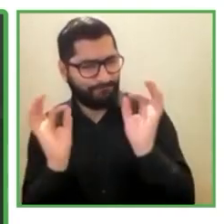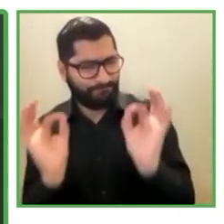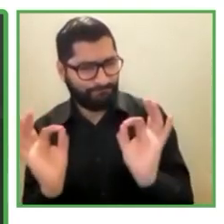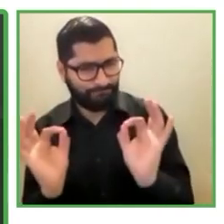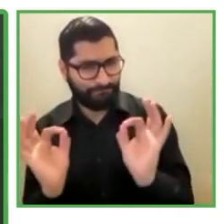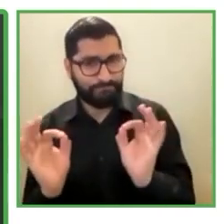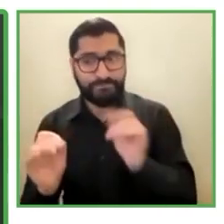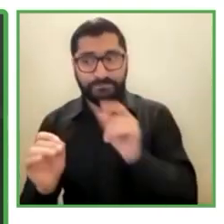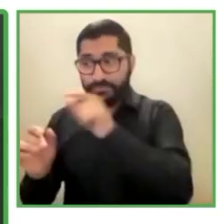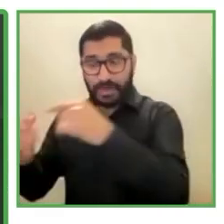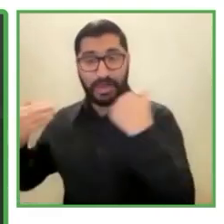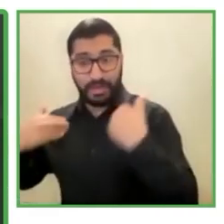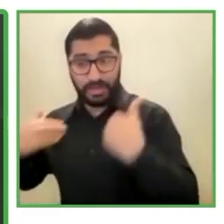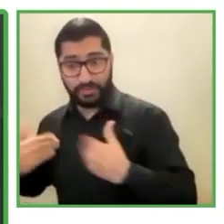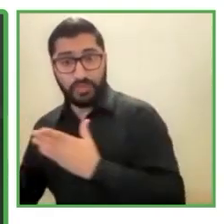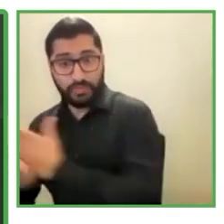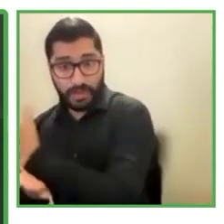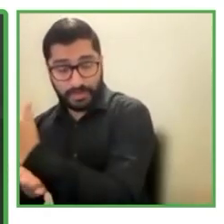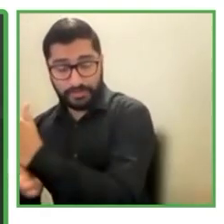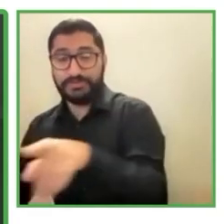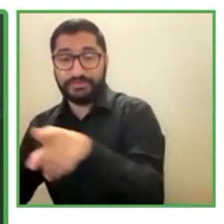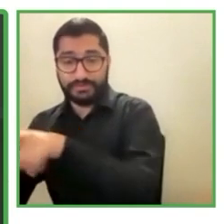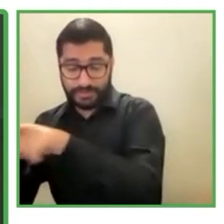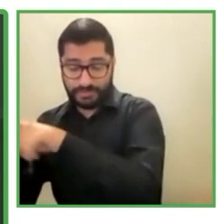work, specifically decent work.